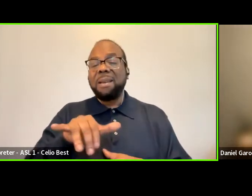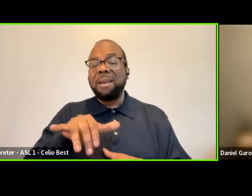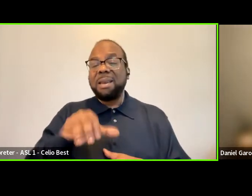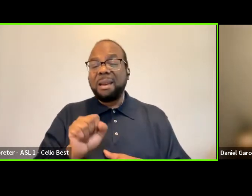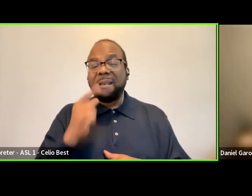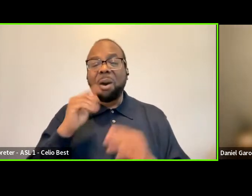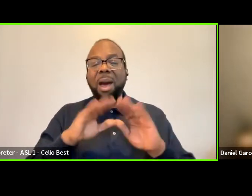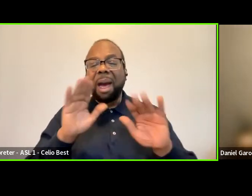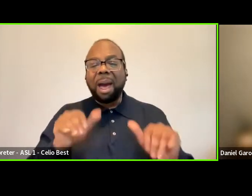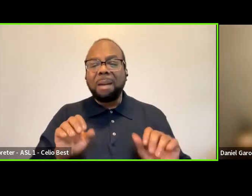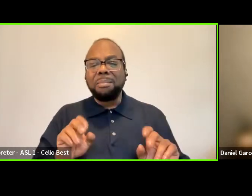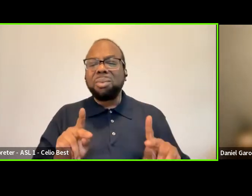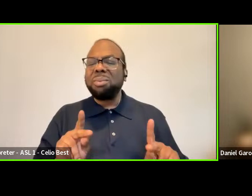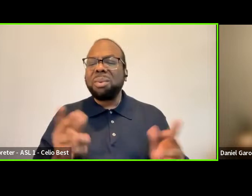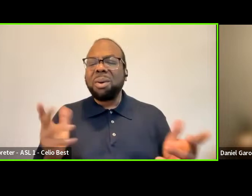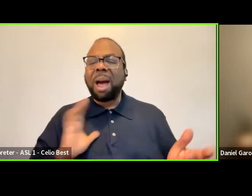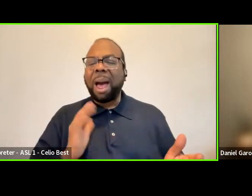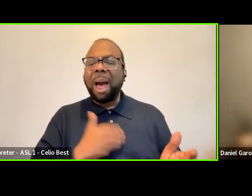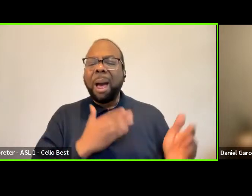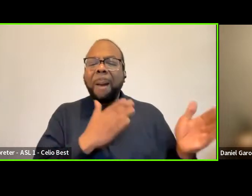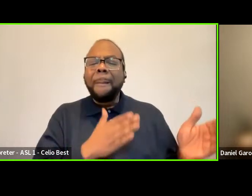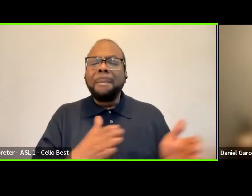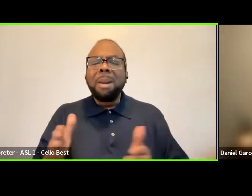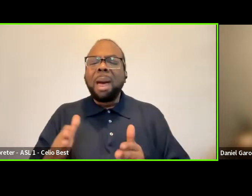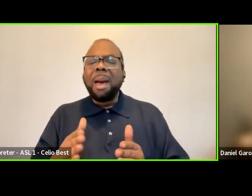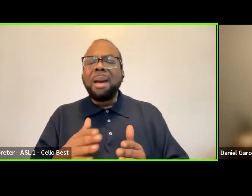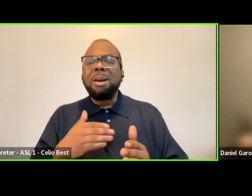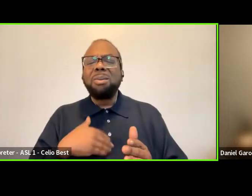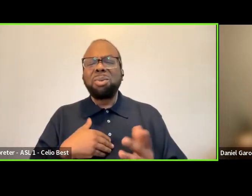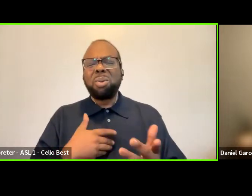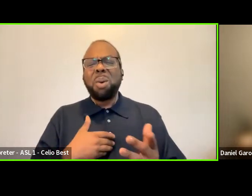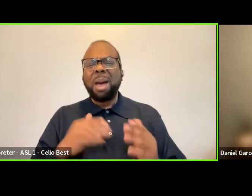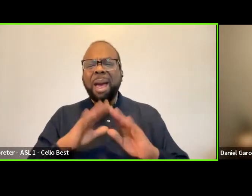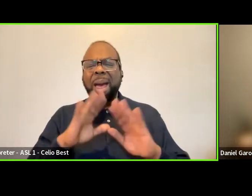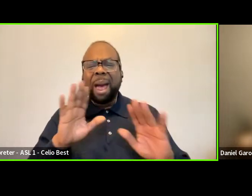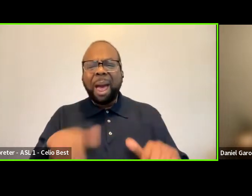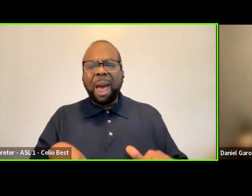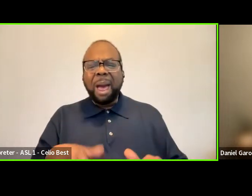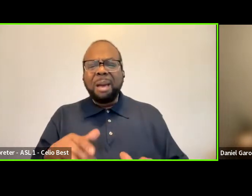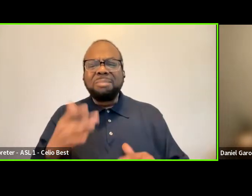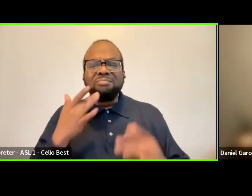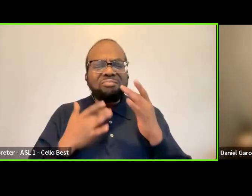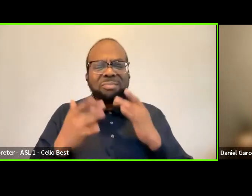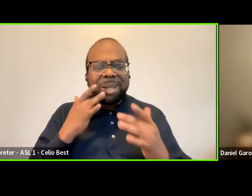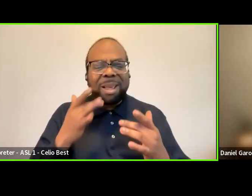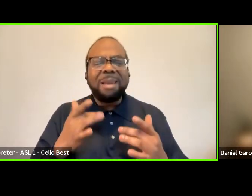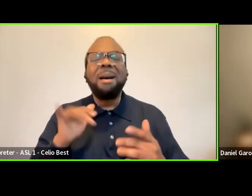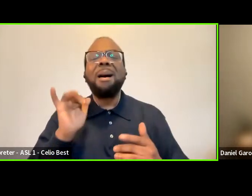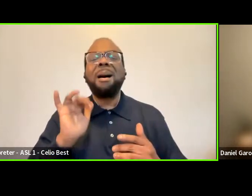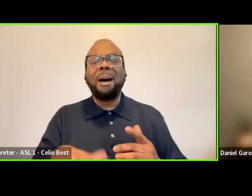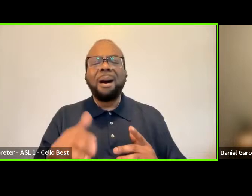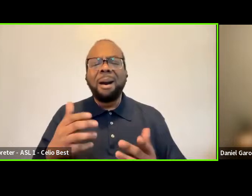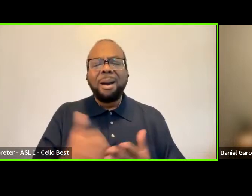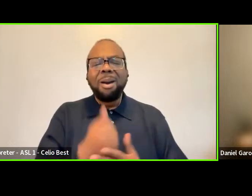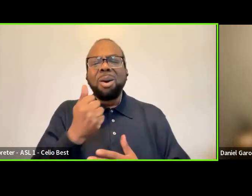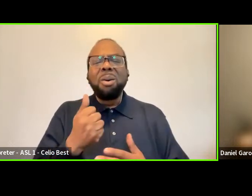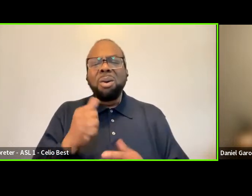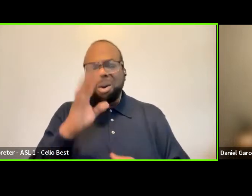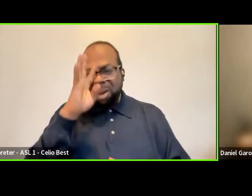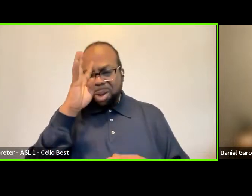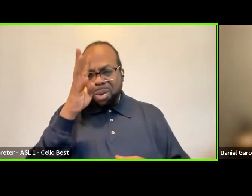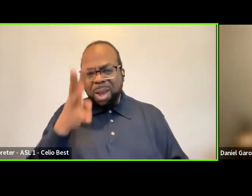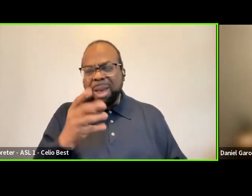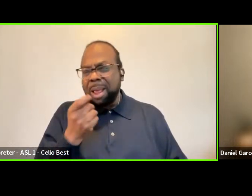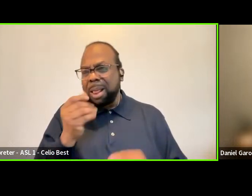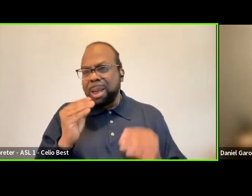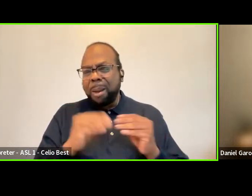plan to tackle our housing crisis by creating a little more housing in every neighborhood. It is